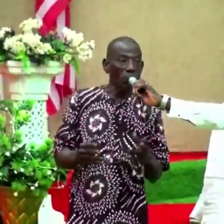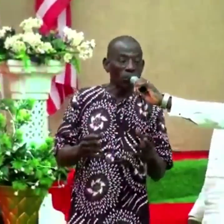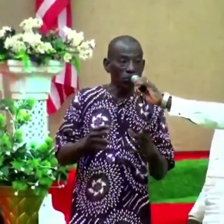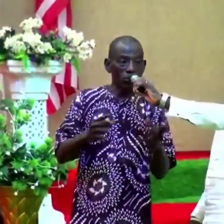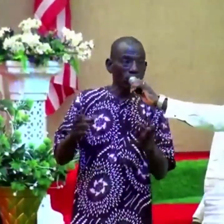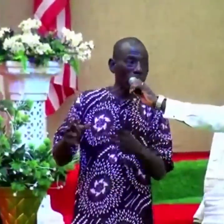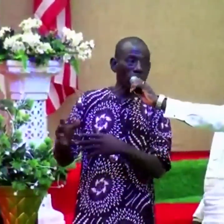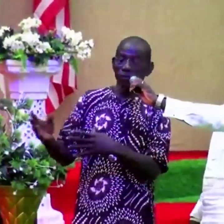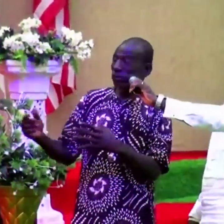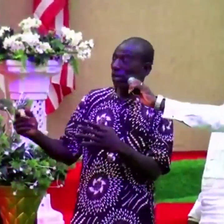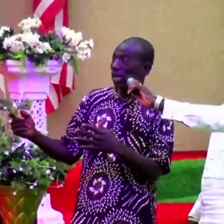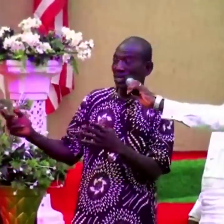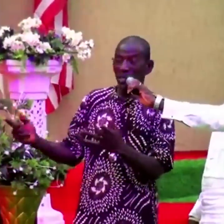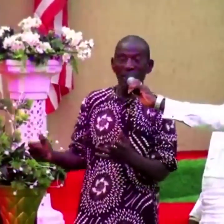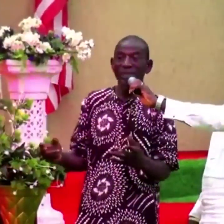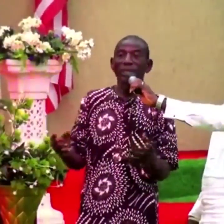Mo wa fun